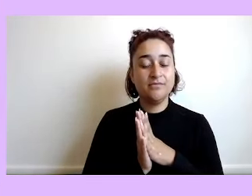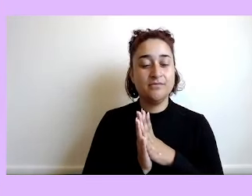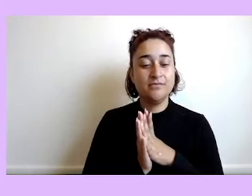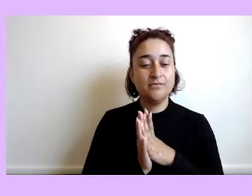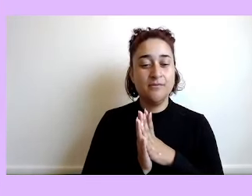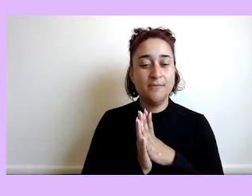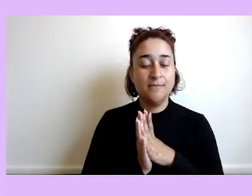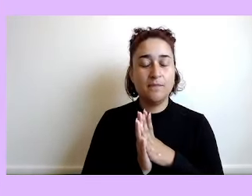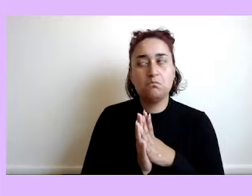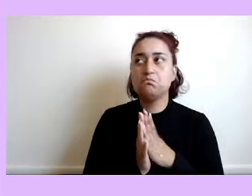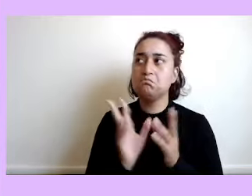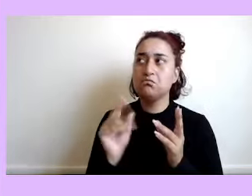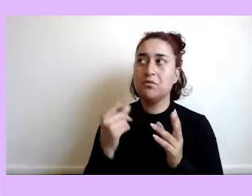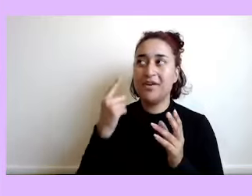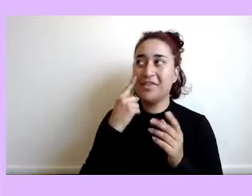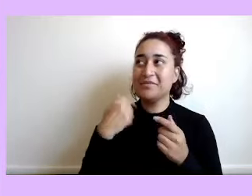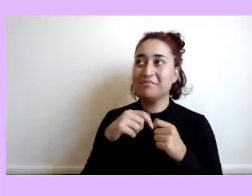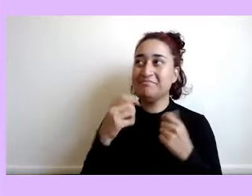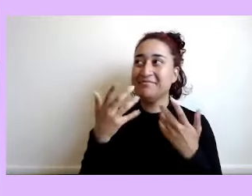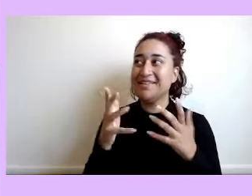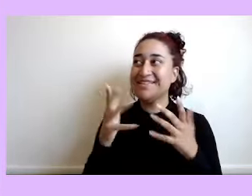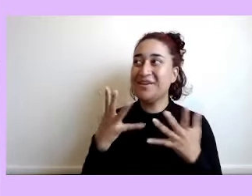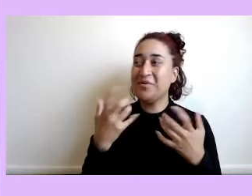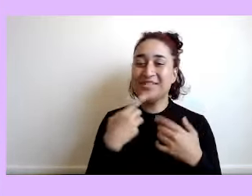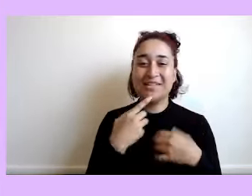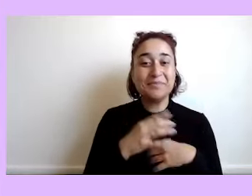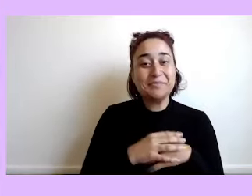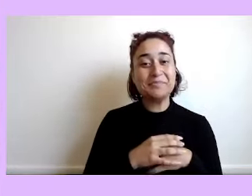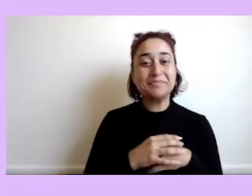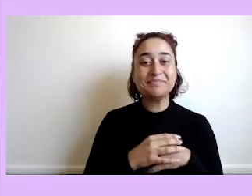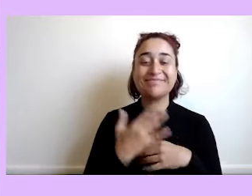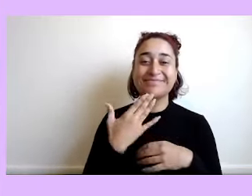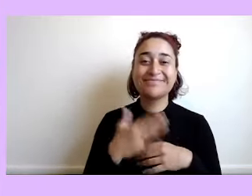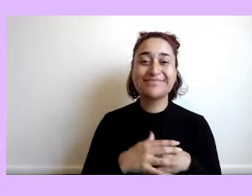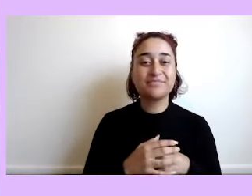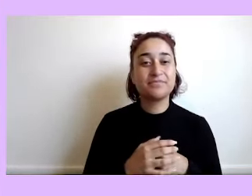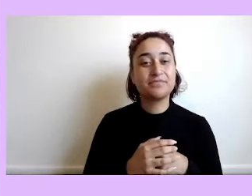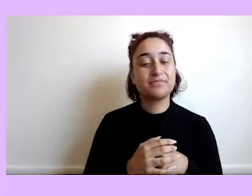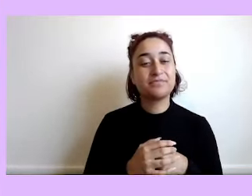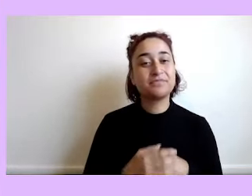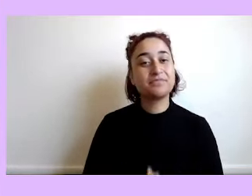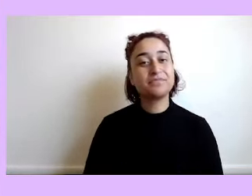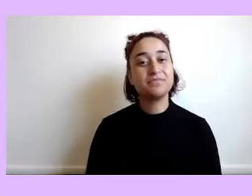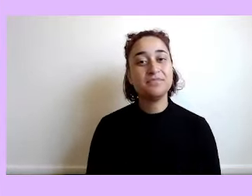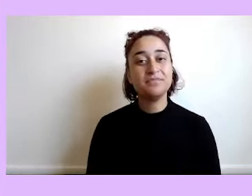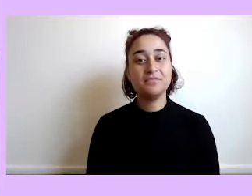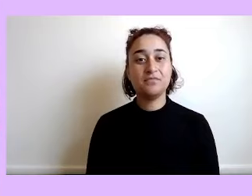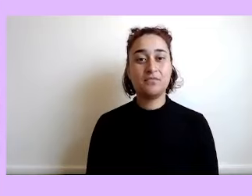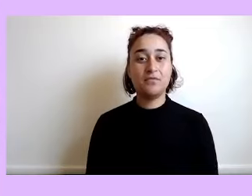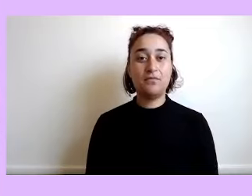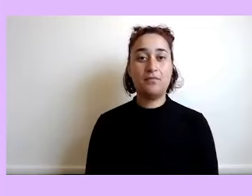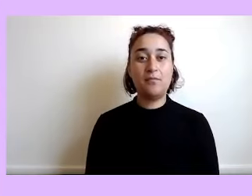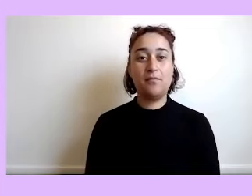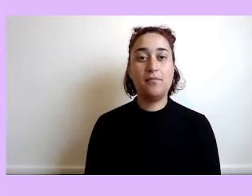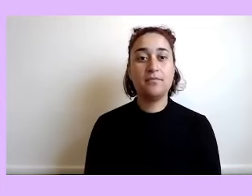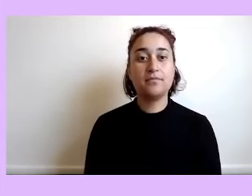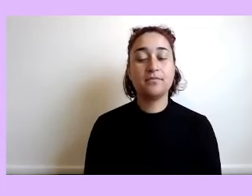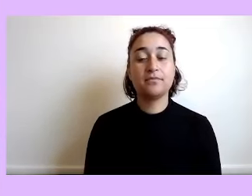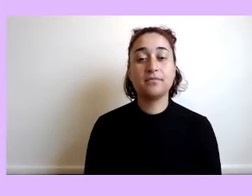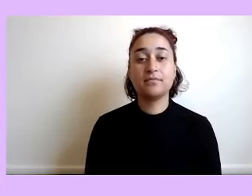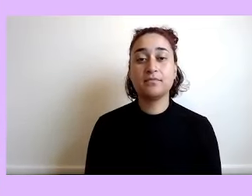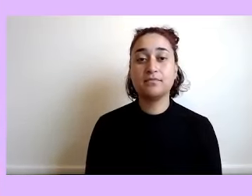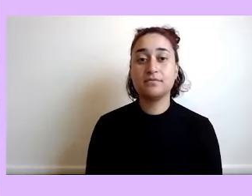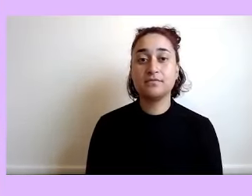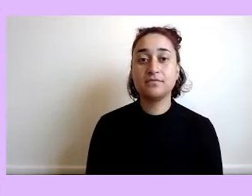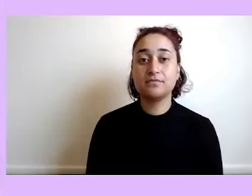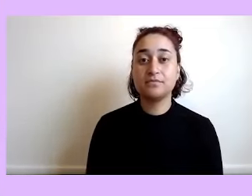no, actually, I think that's all I wanted to say. Thank you. Can I put on a participant